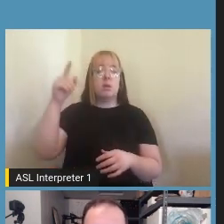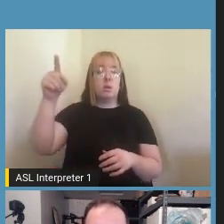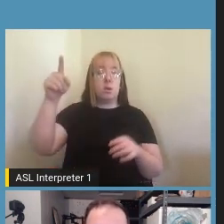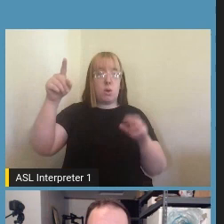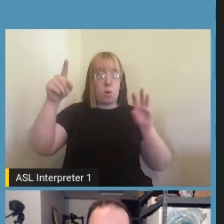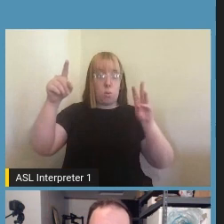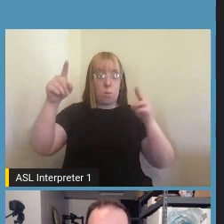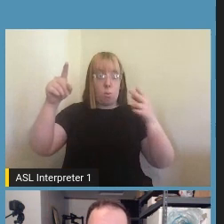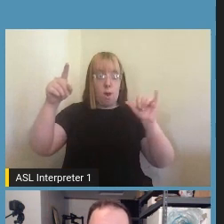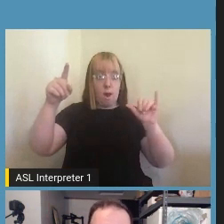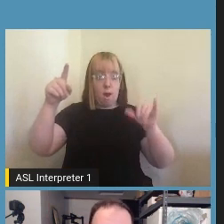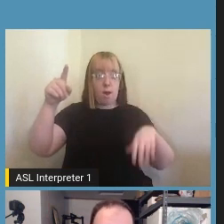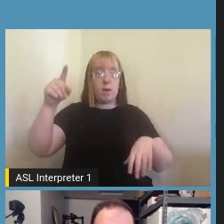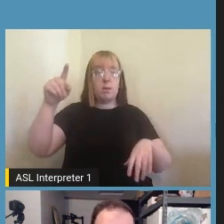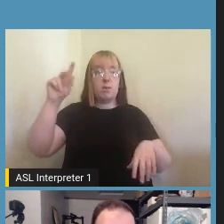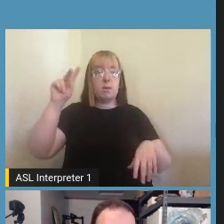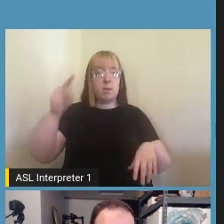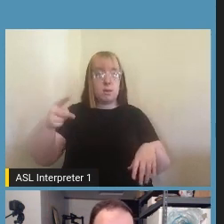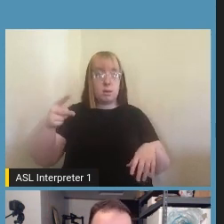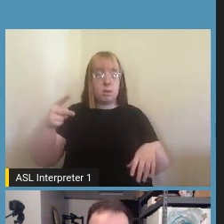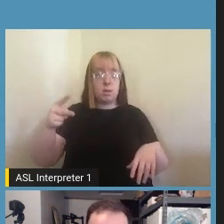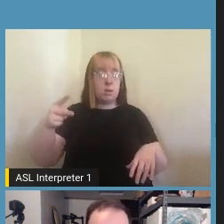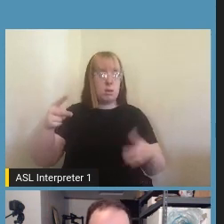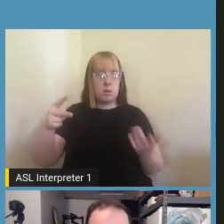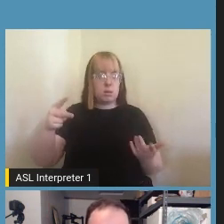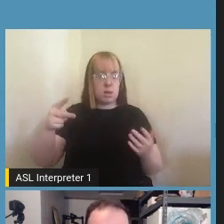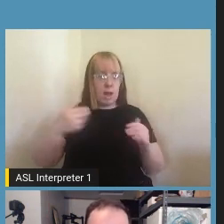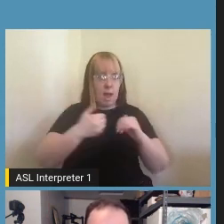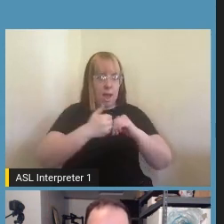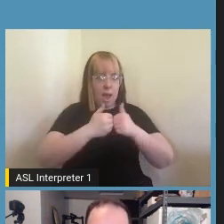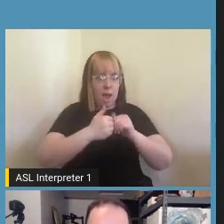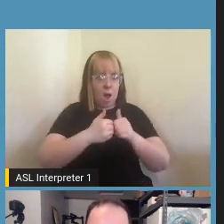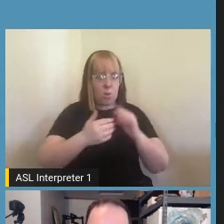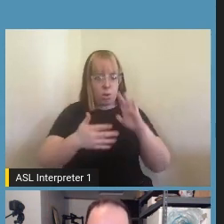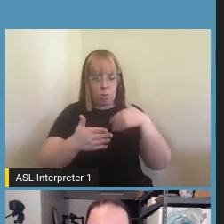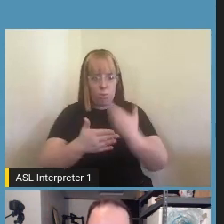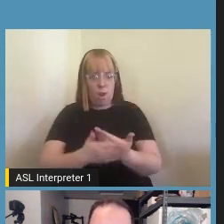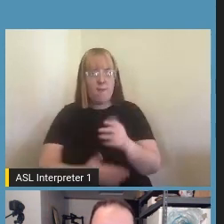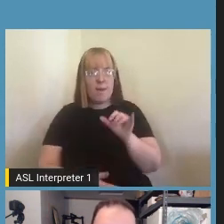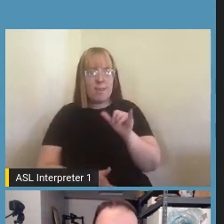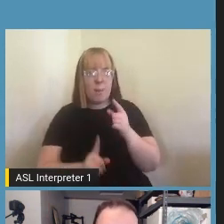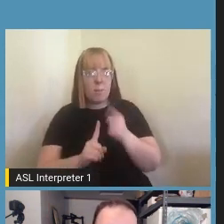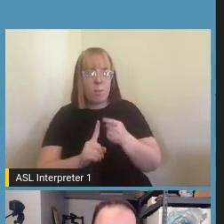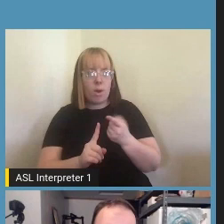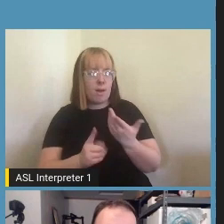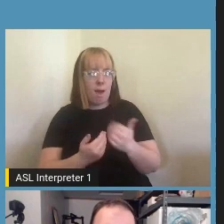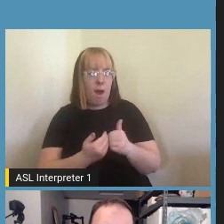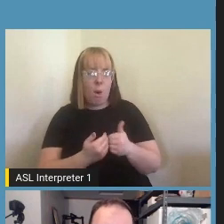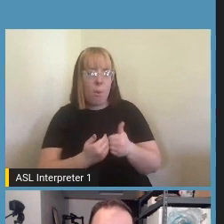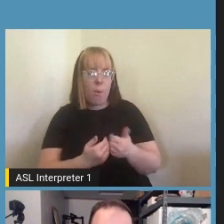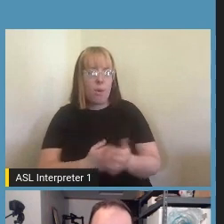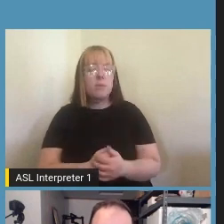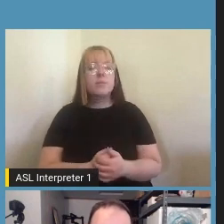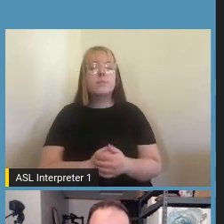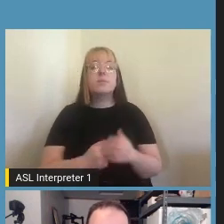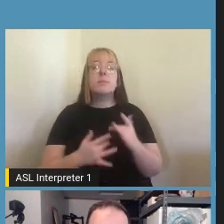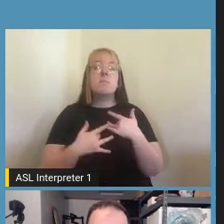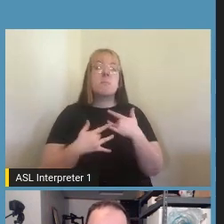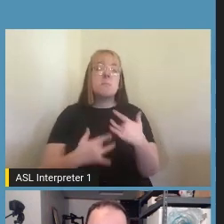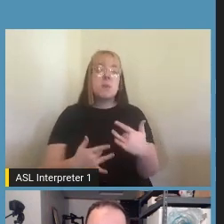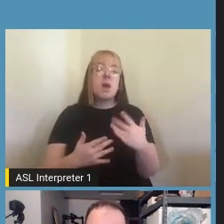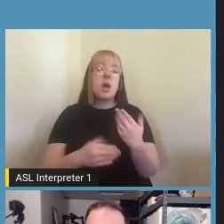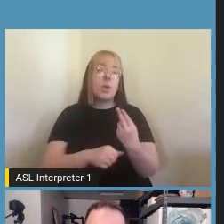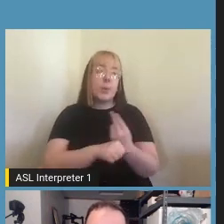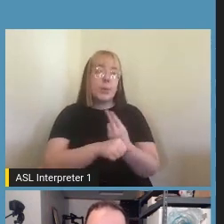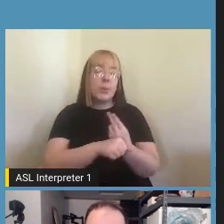What's the goal? Where are we going? And then the second one, how are we going to get there? You can usually use a story